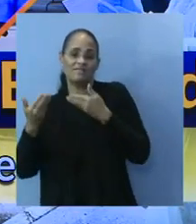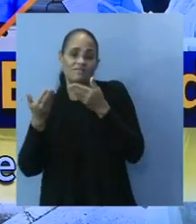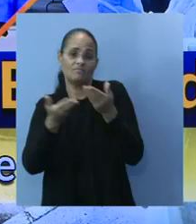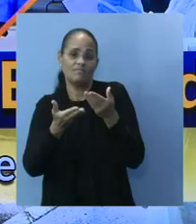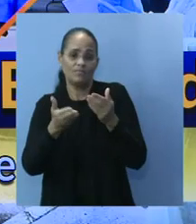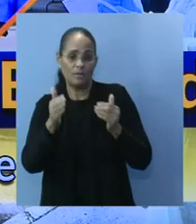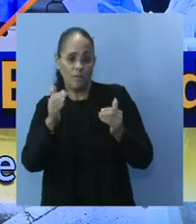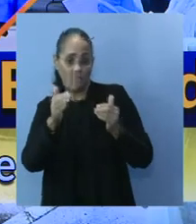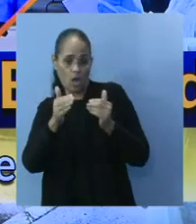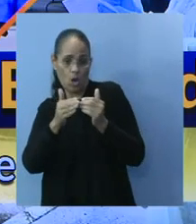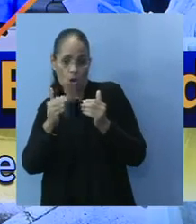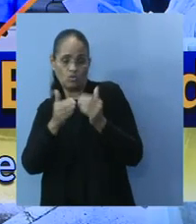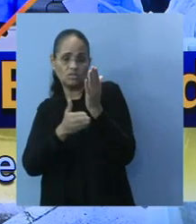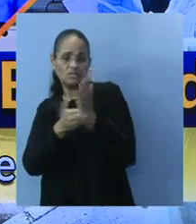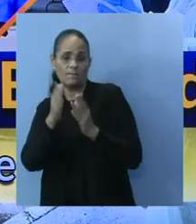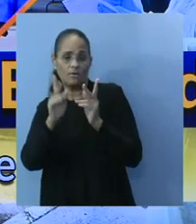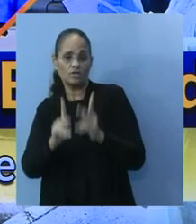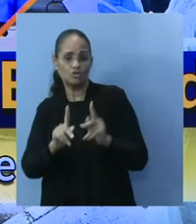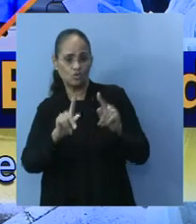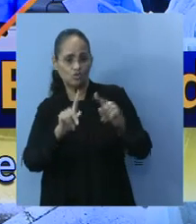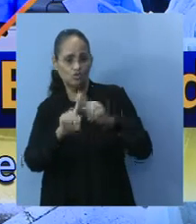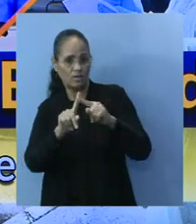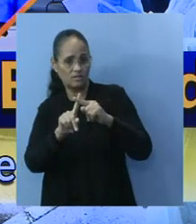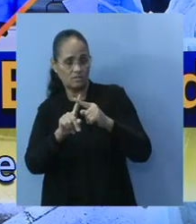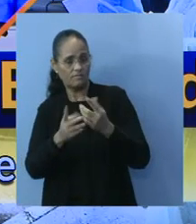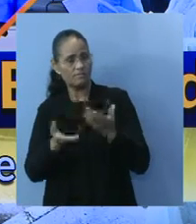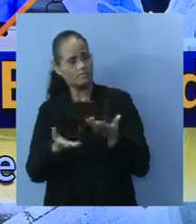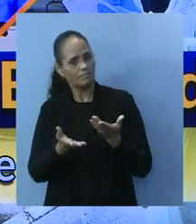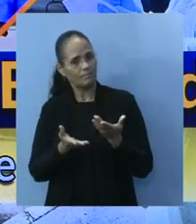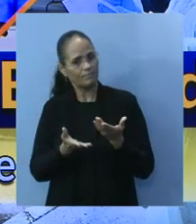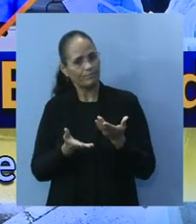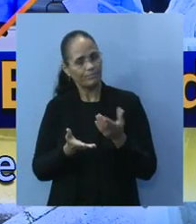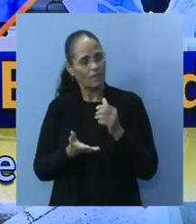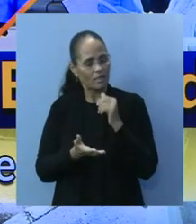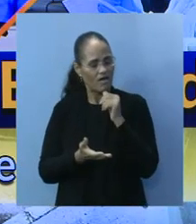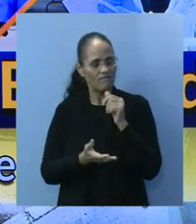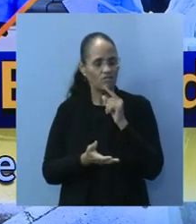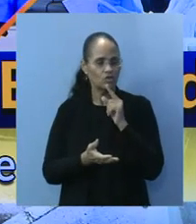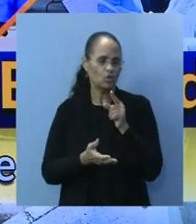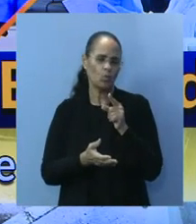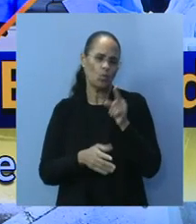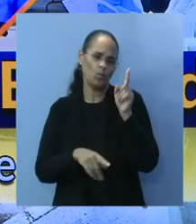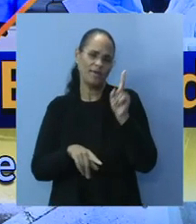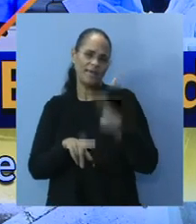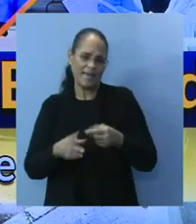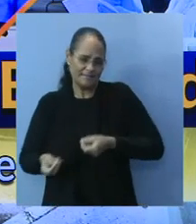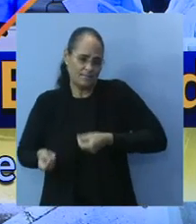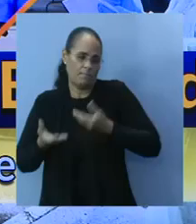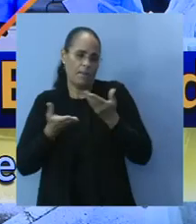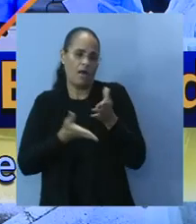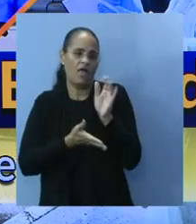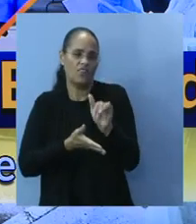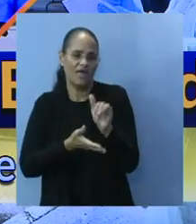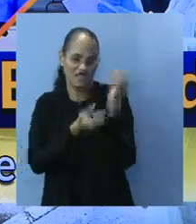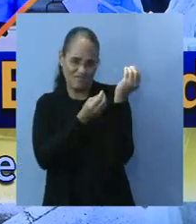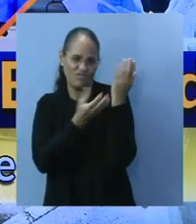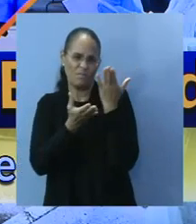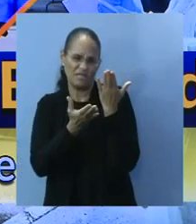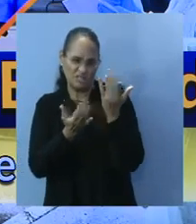near someone who tested positive. Unfortunately, we are unable to supply that